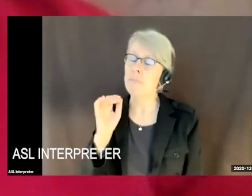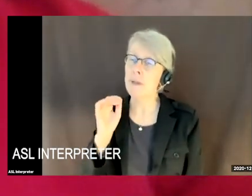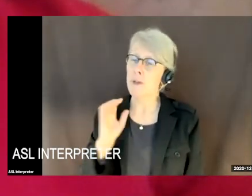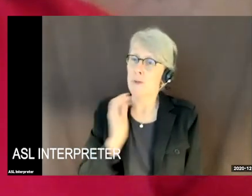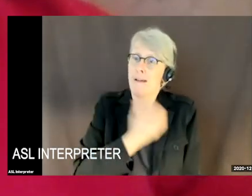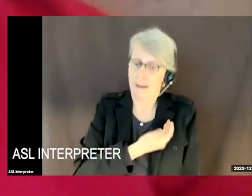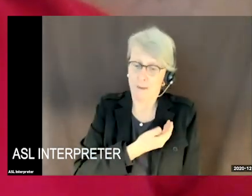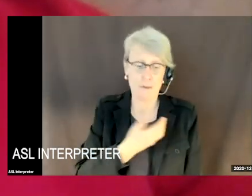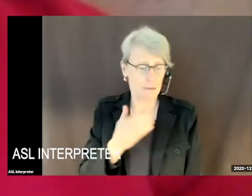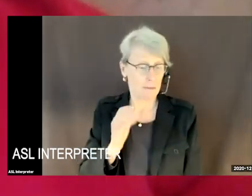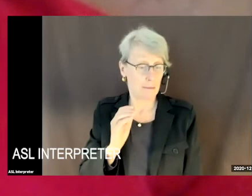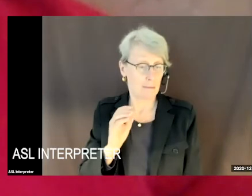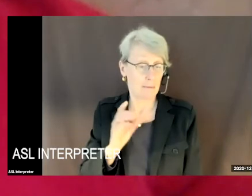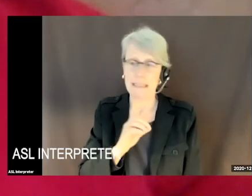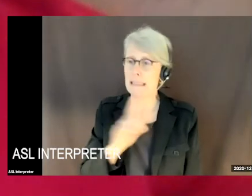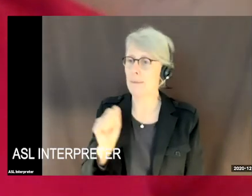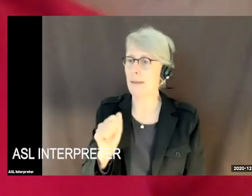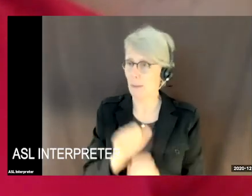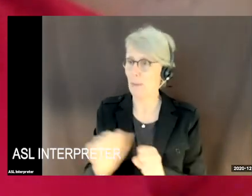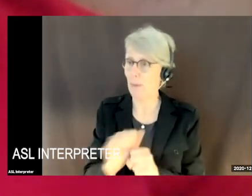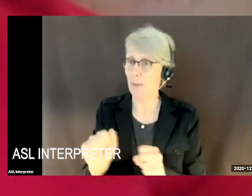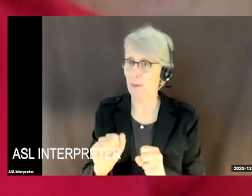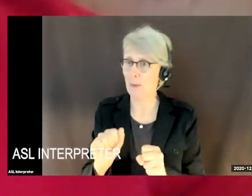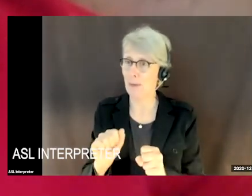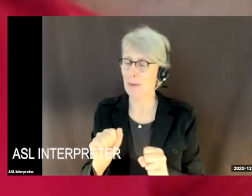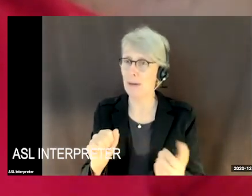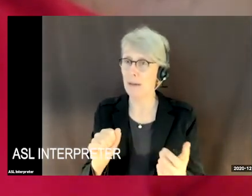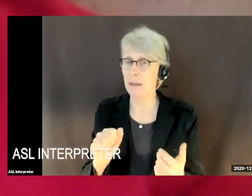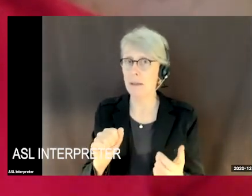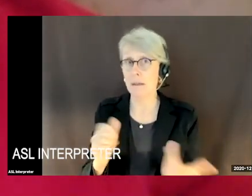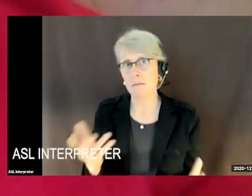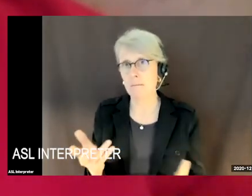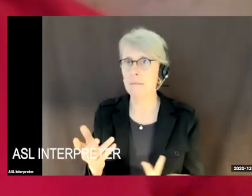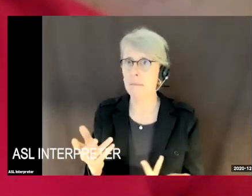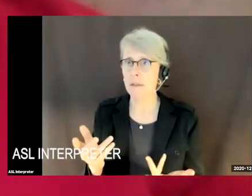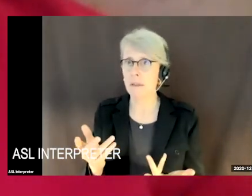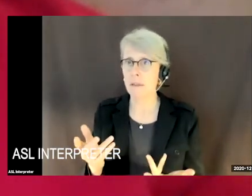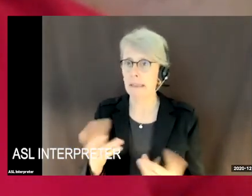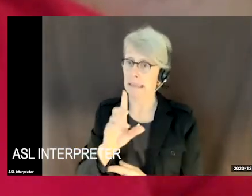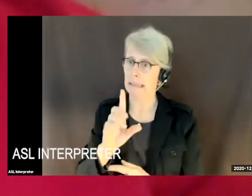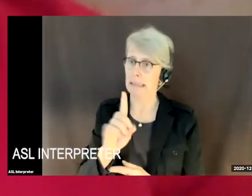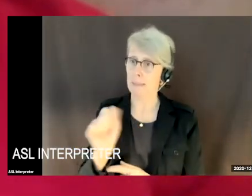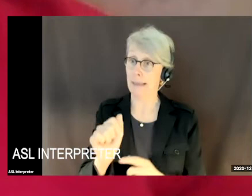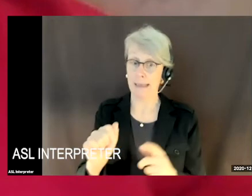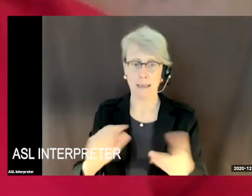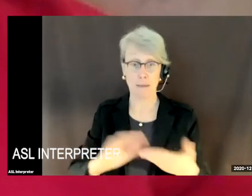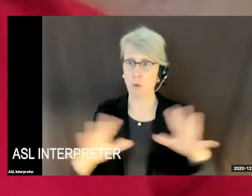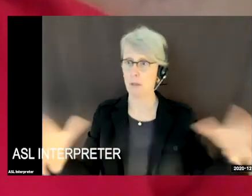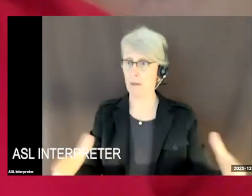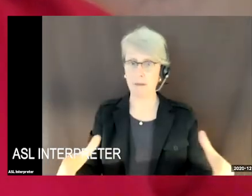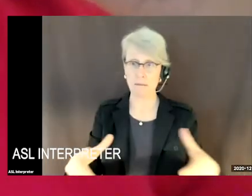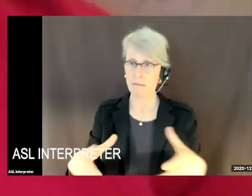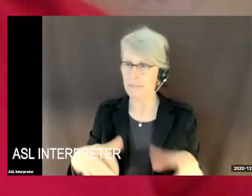should think that our movement should take, given that not everybody experiences the